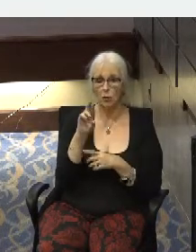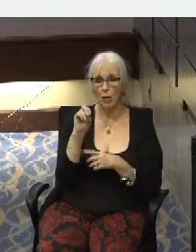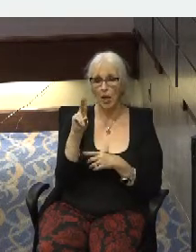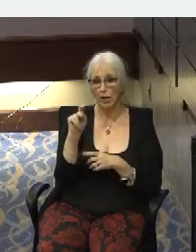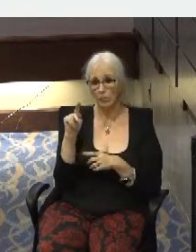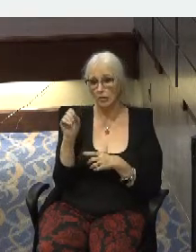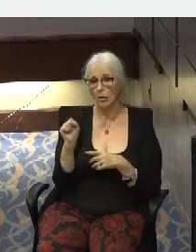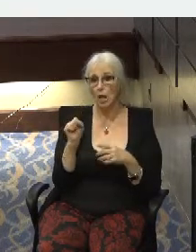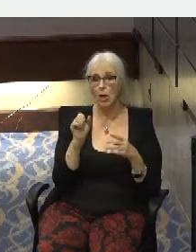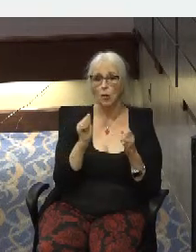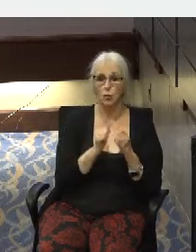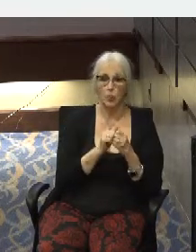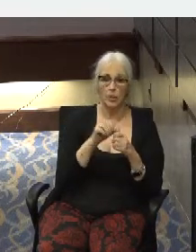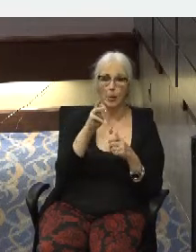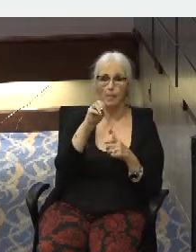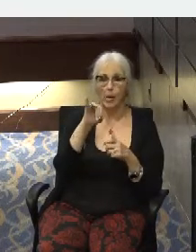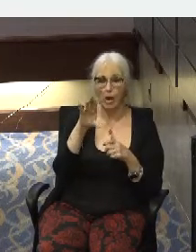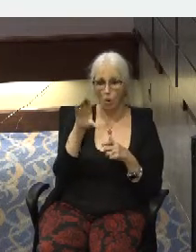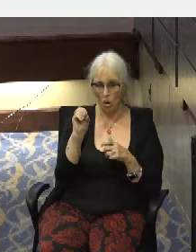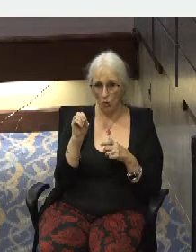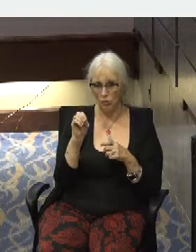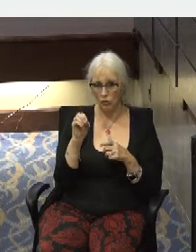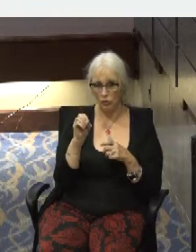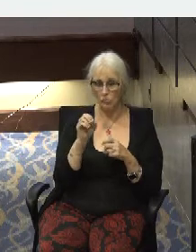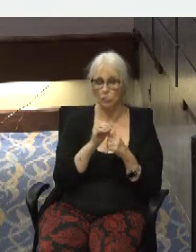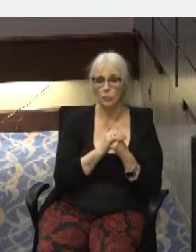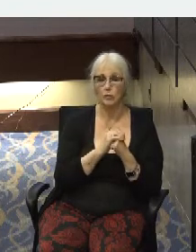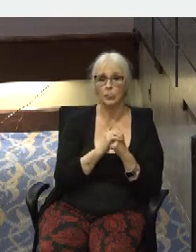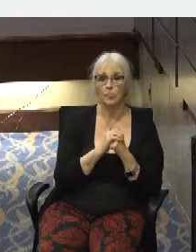in addition to the microtransit zones that were analyzed.